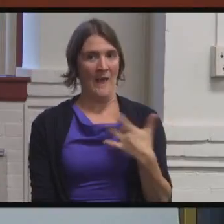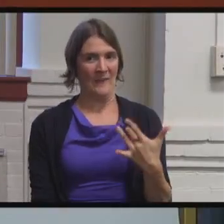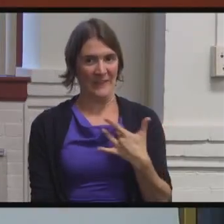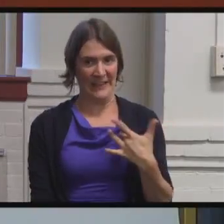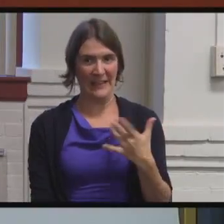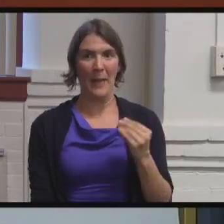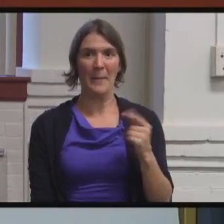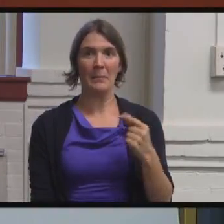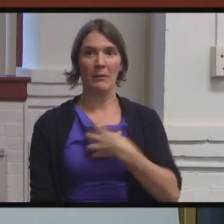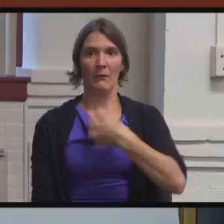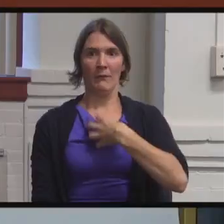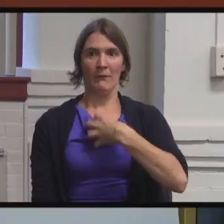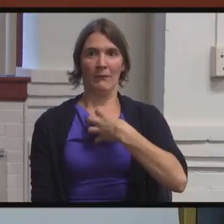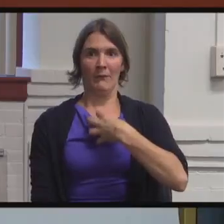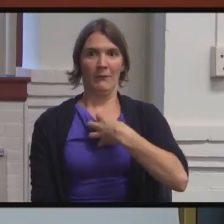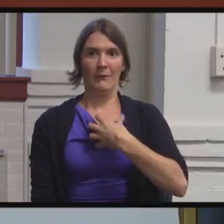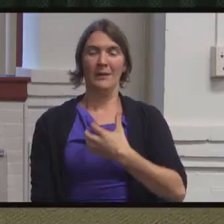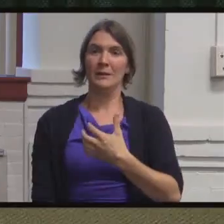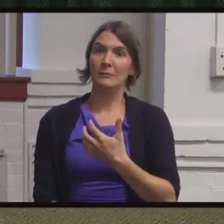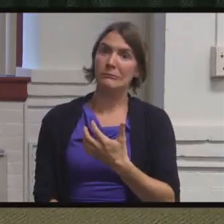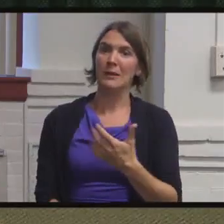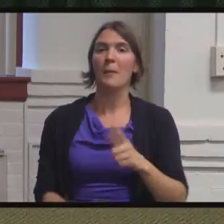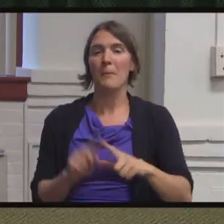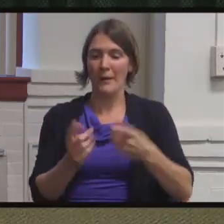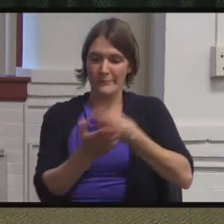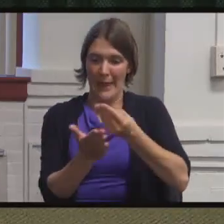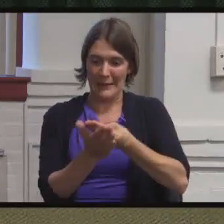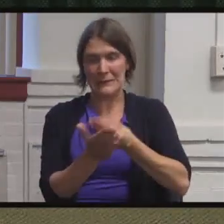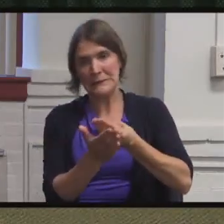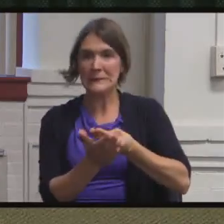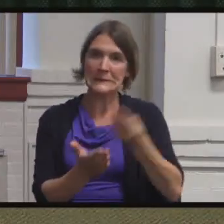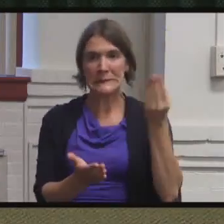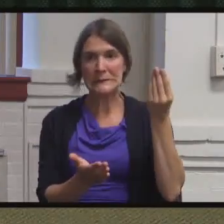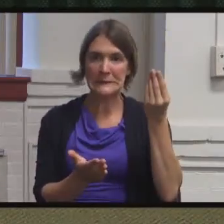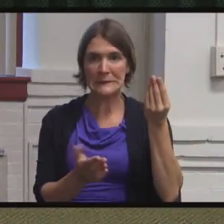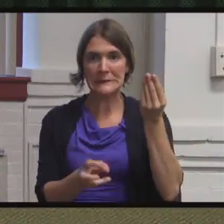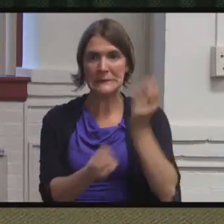the heat. Oh, I know. But, you know, nickels are still nickels, so.